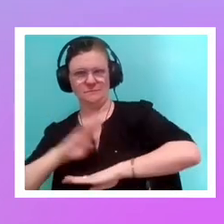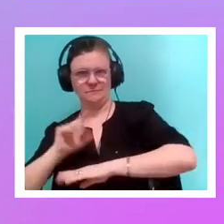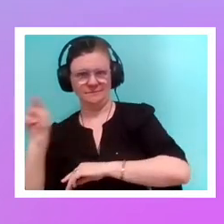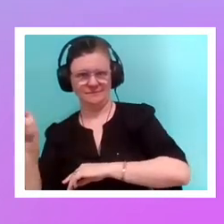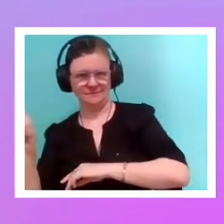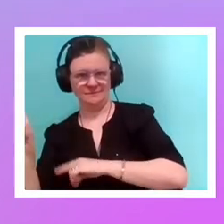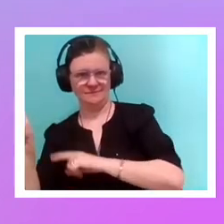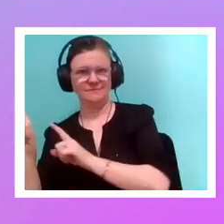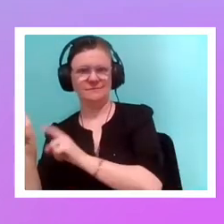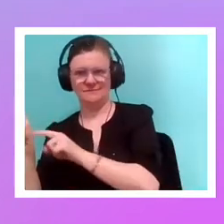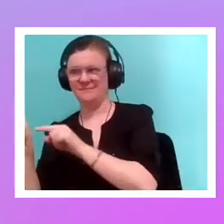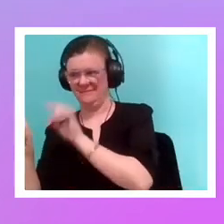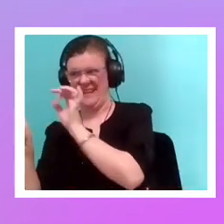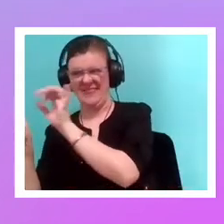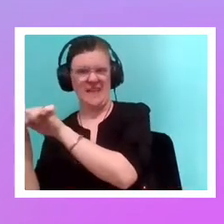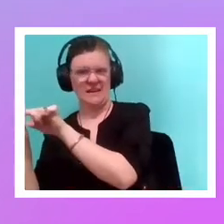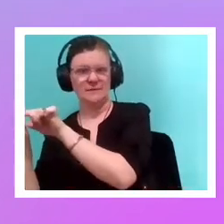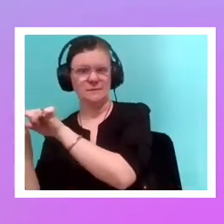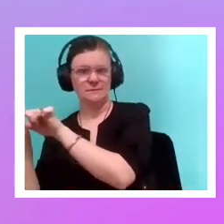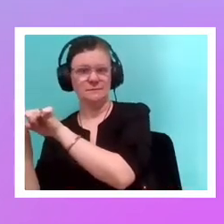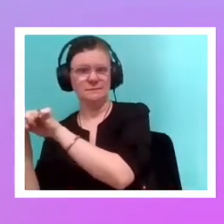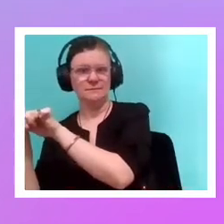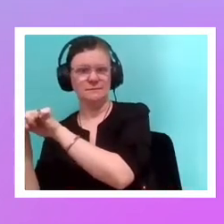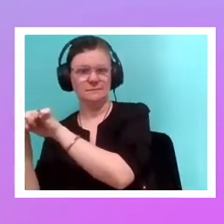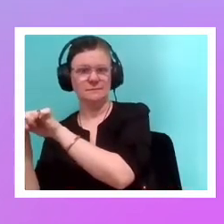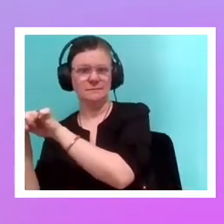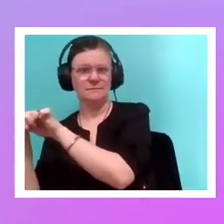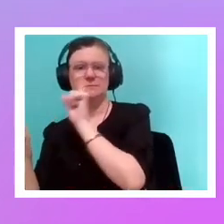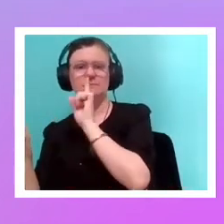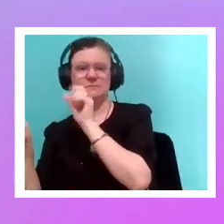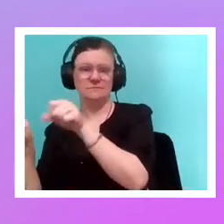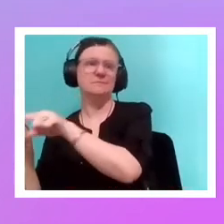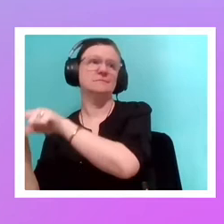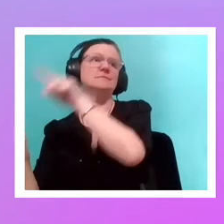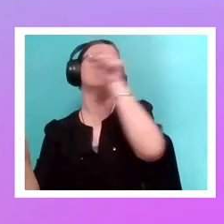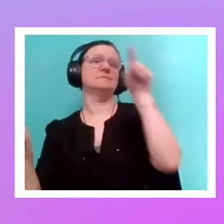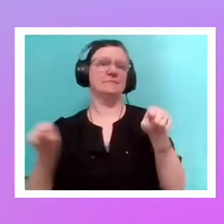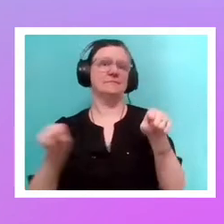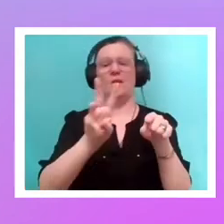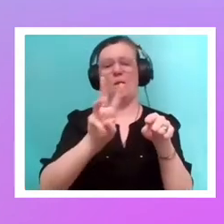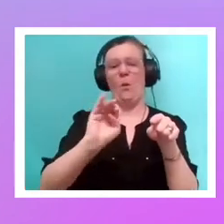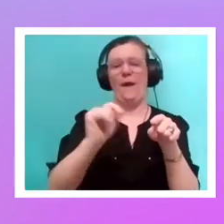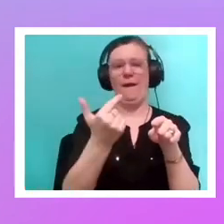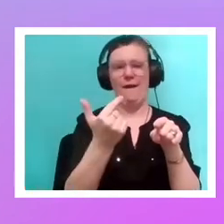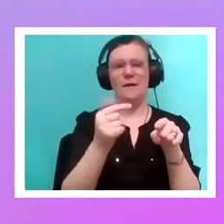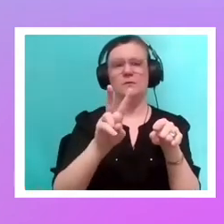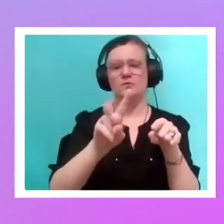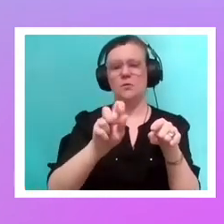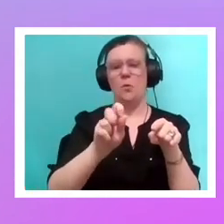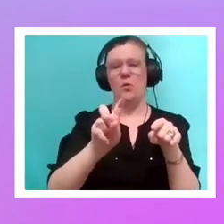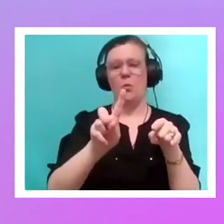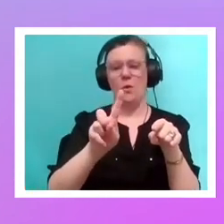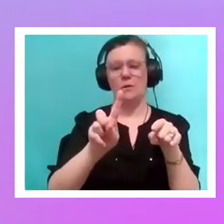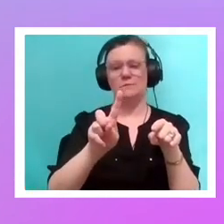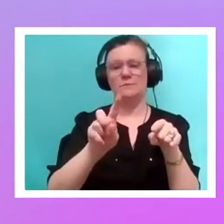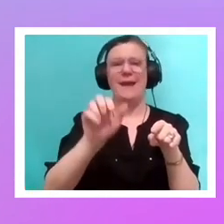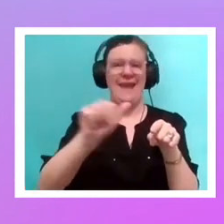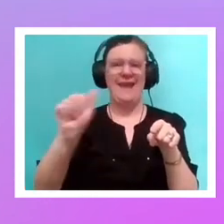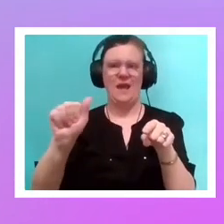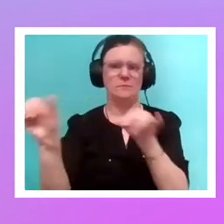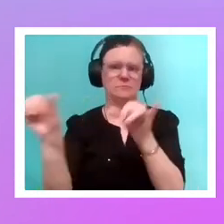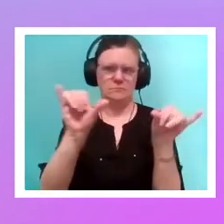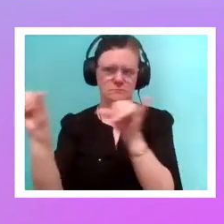And that standard, has a reference standard with it of WCAG 2.1 to level AA.